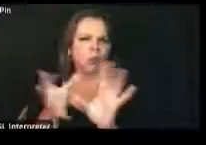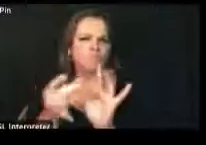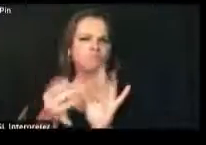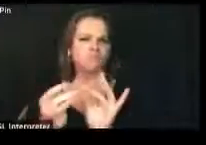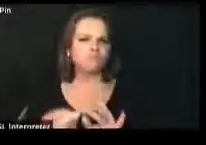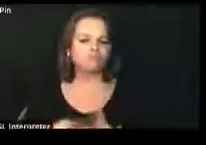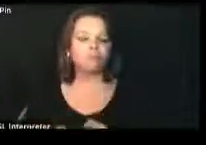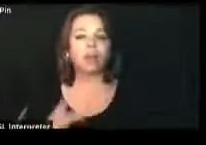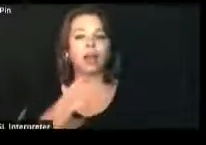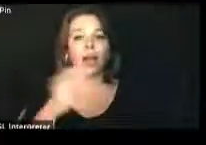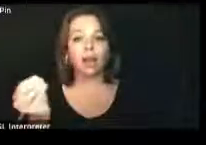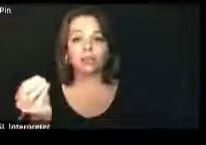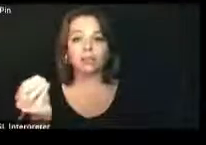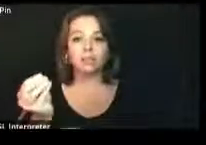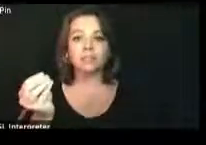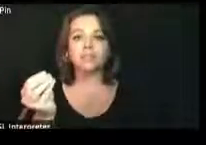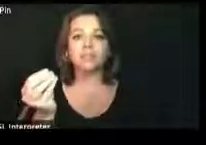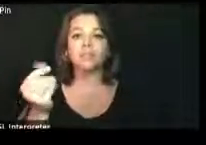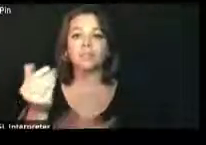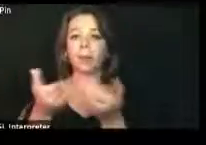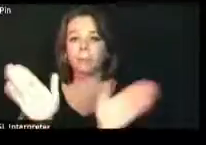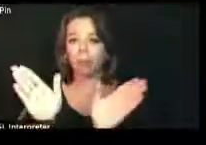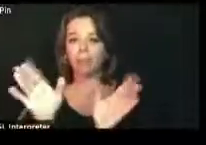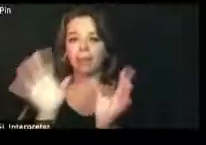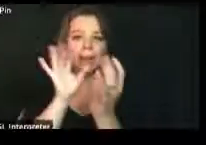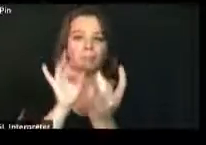as well as public input.